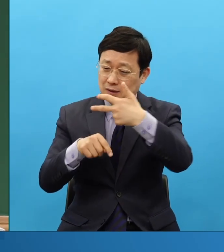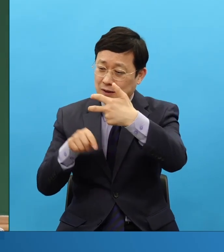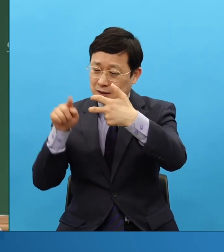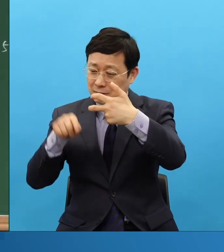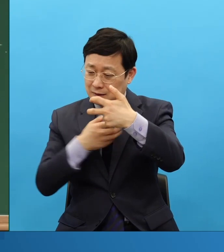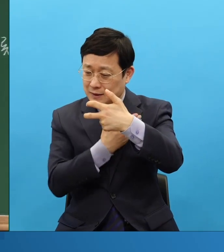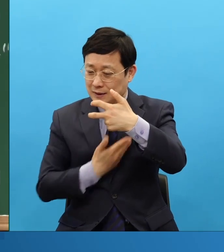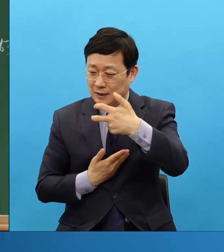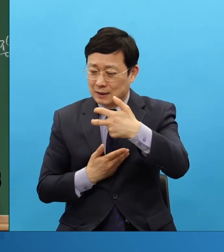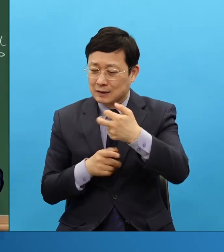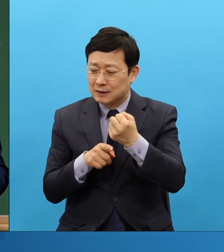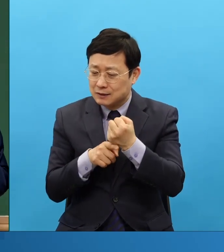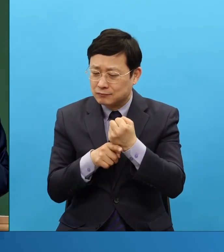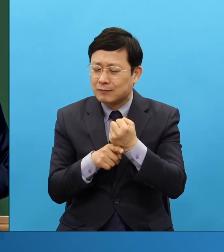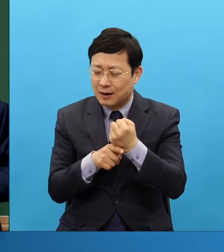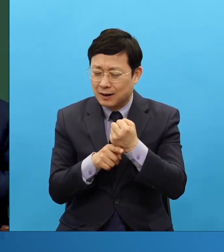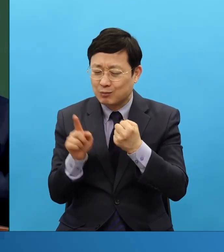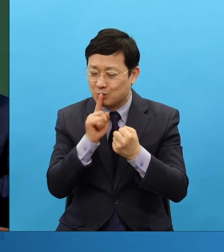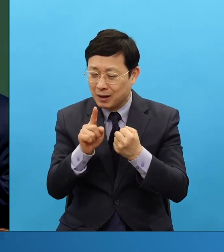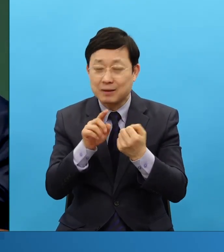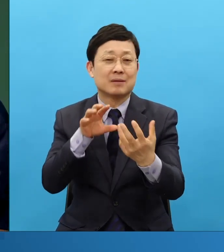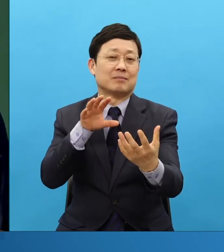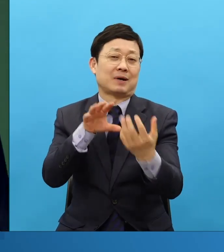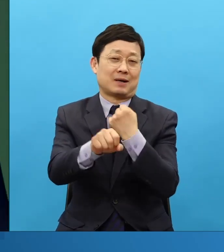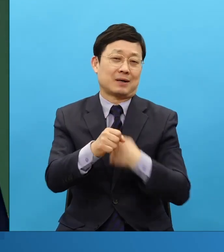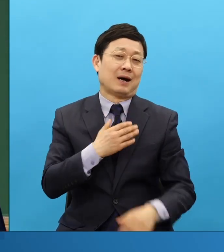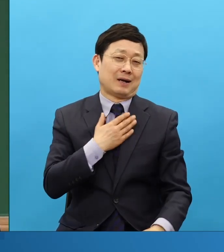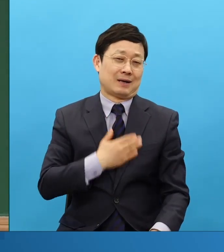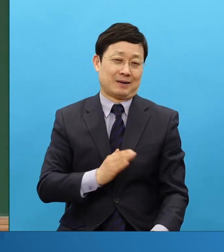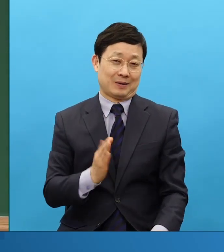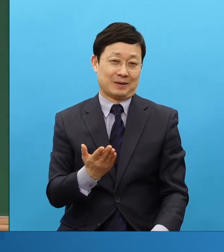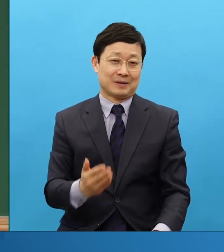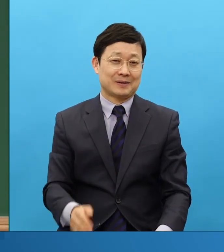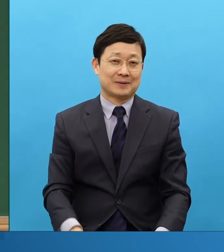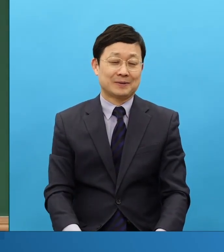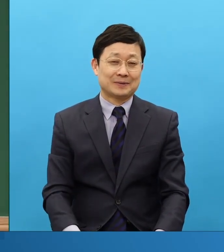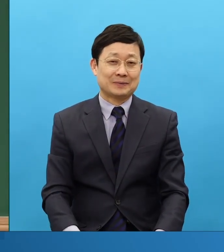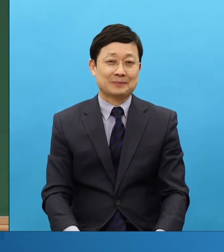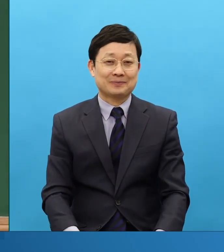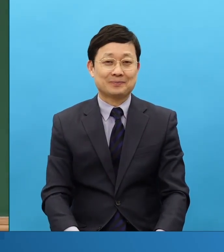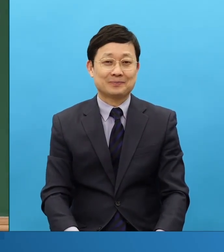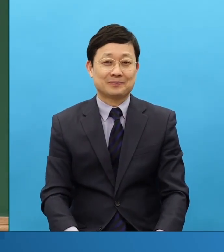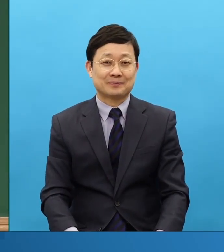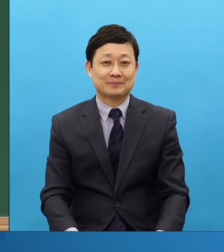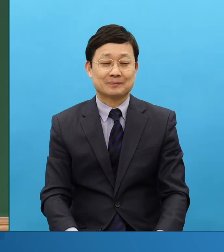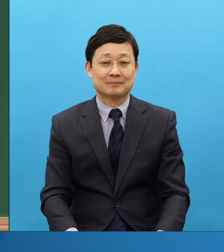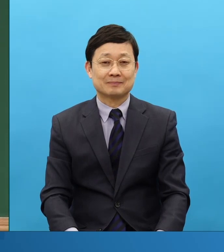understand these words, then you start to understand why Jesus left behind the 70 workers and the 70 disciples.